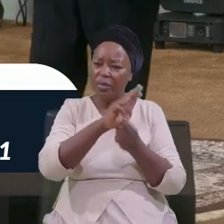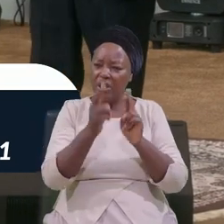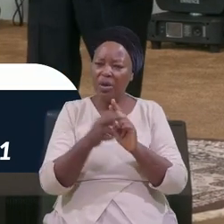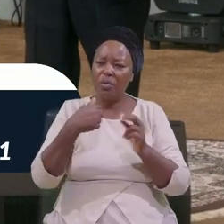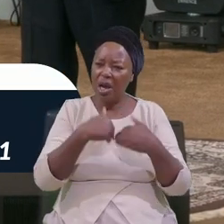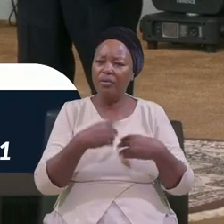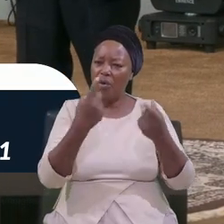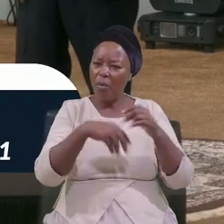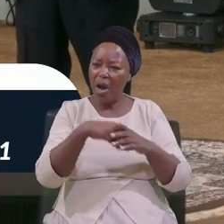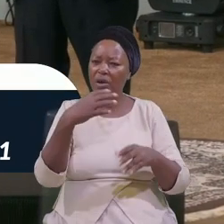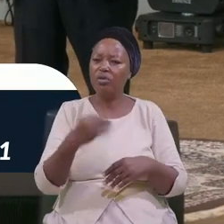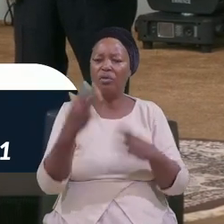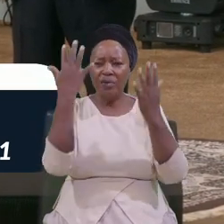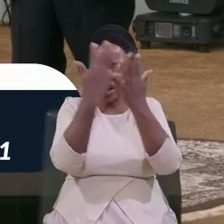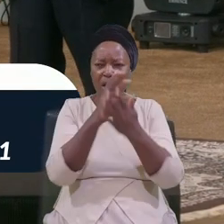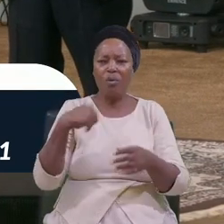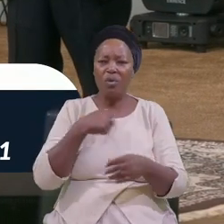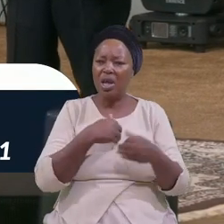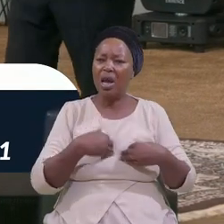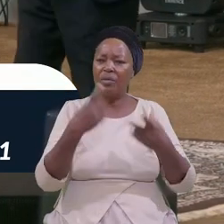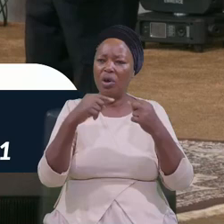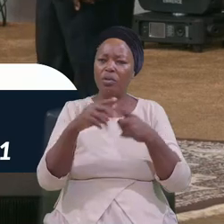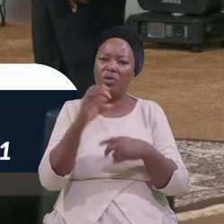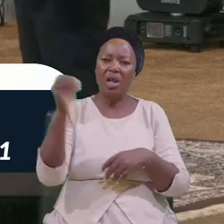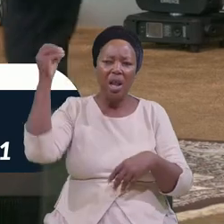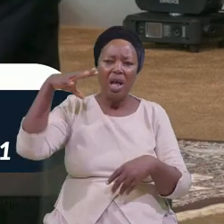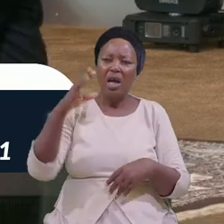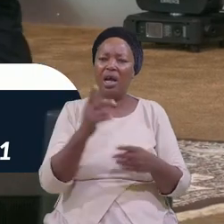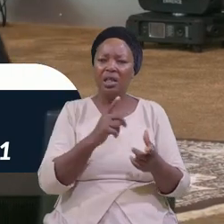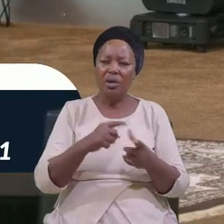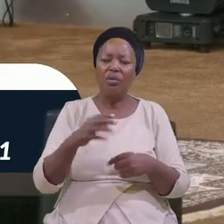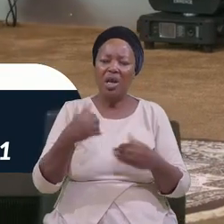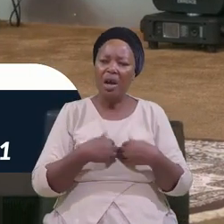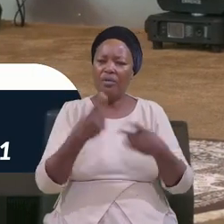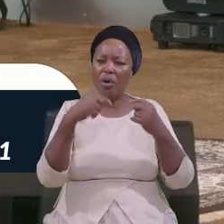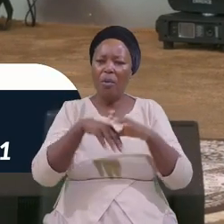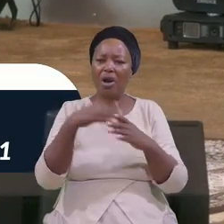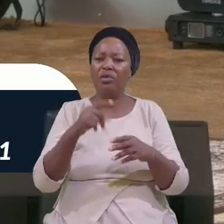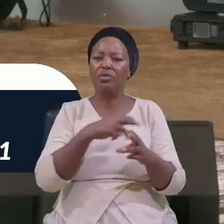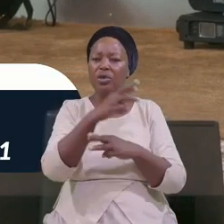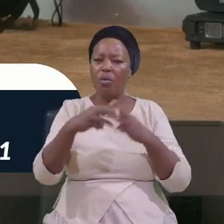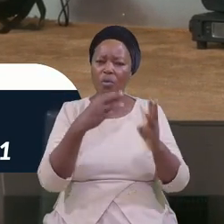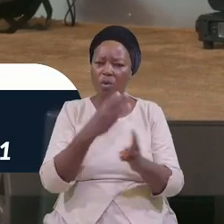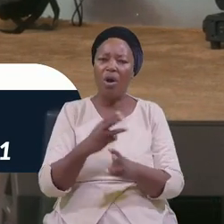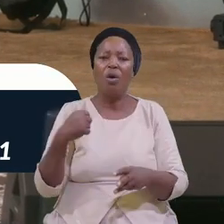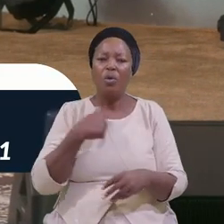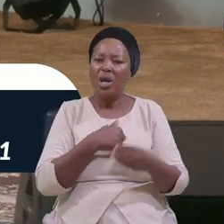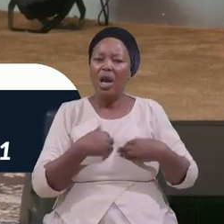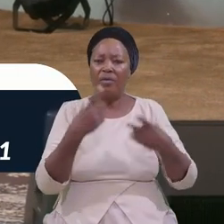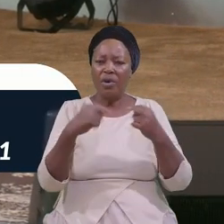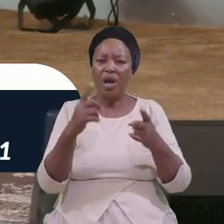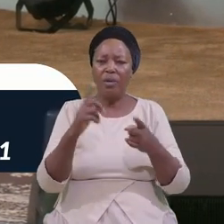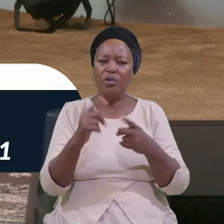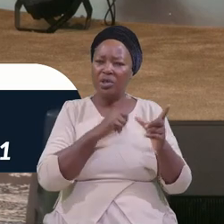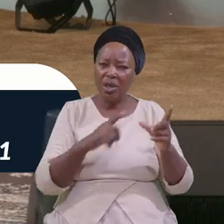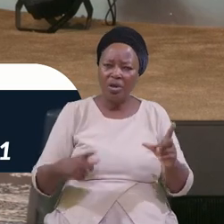of darkness, we've come to the light, we've come out of the world, we've come to the Lord,